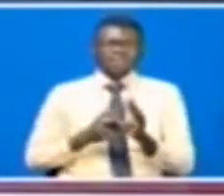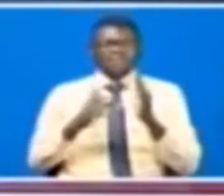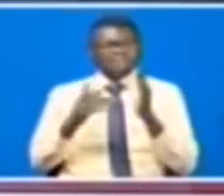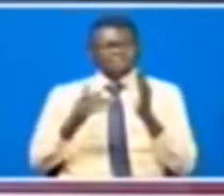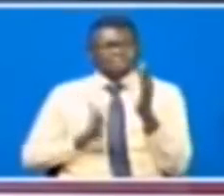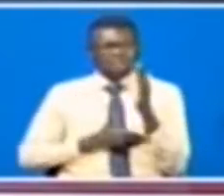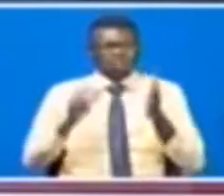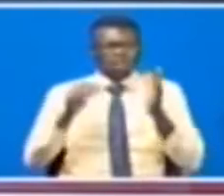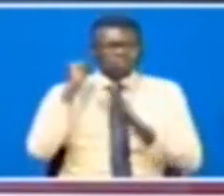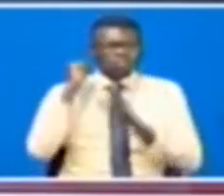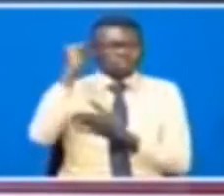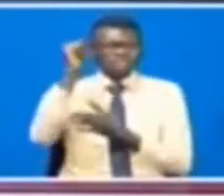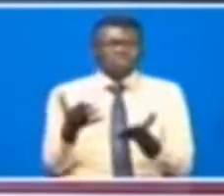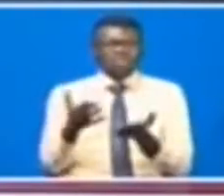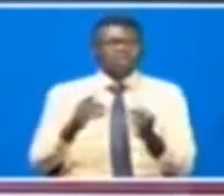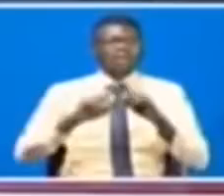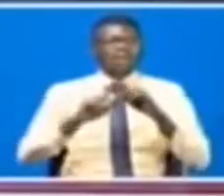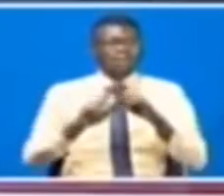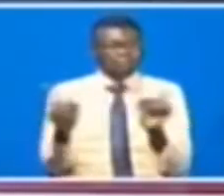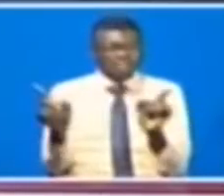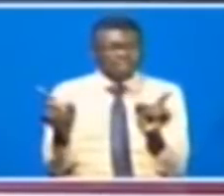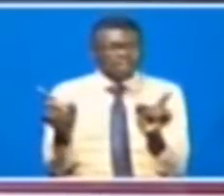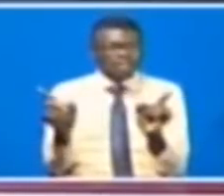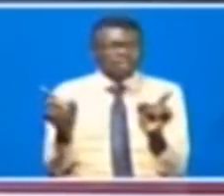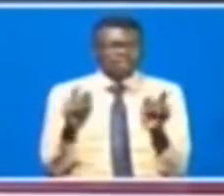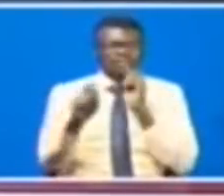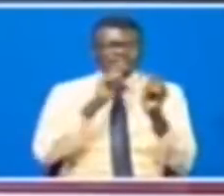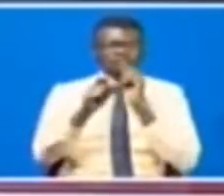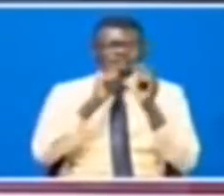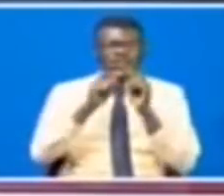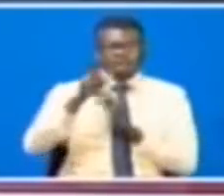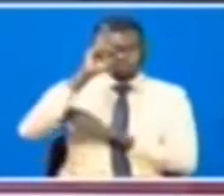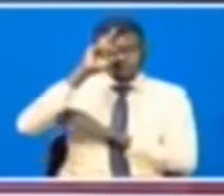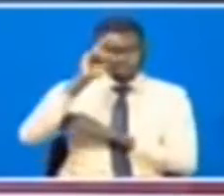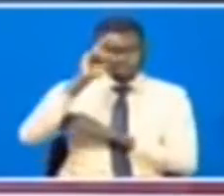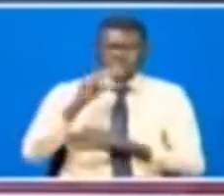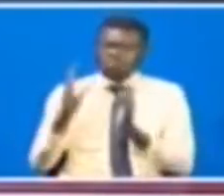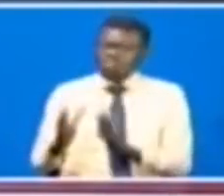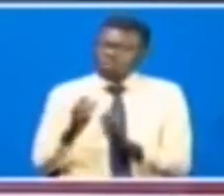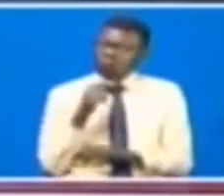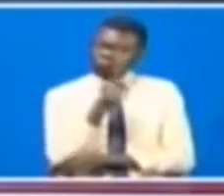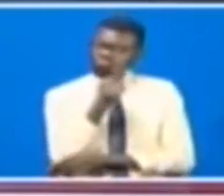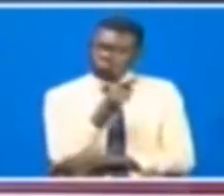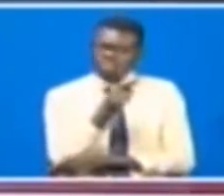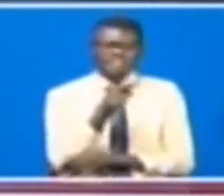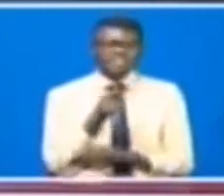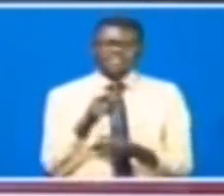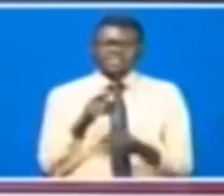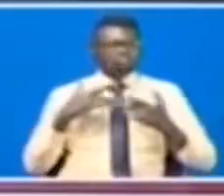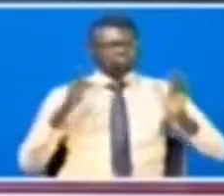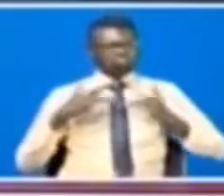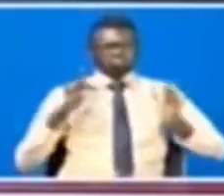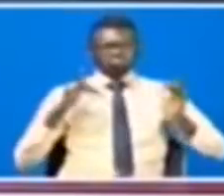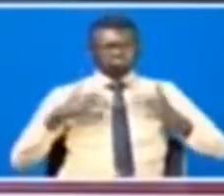others over their political views and standing. However, in an exclusive interview, police spokesperson Charles Owino dismissed